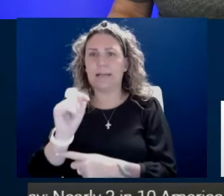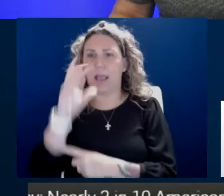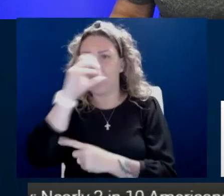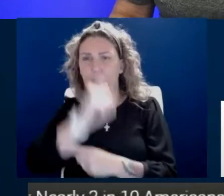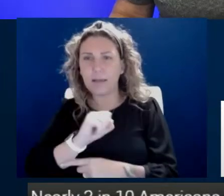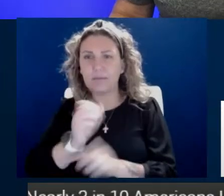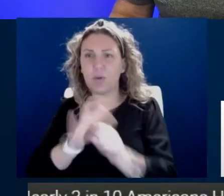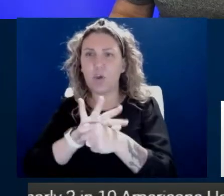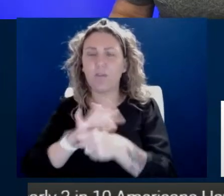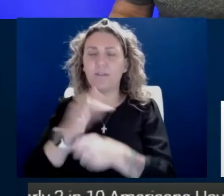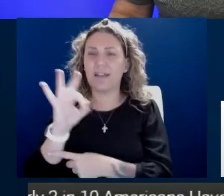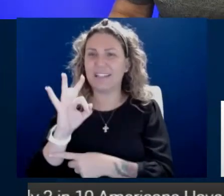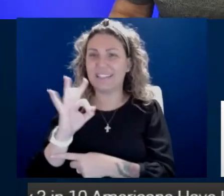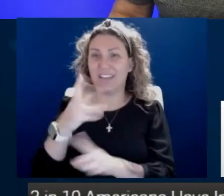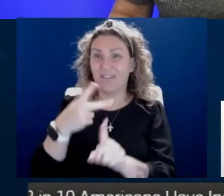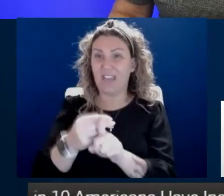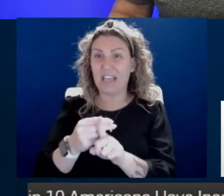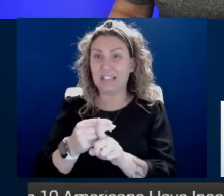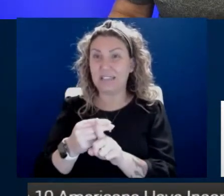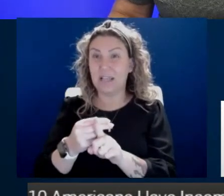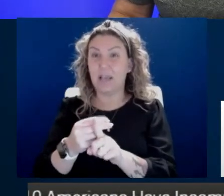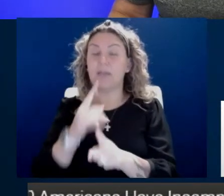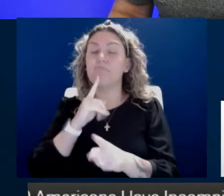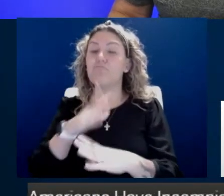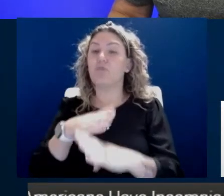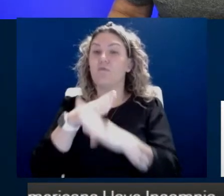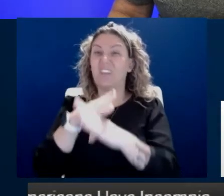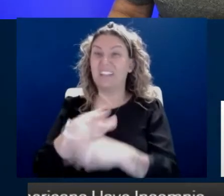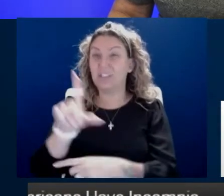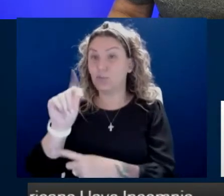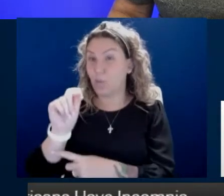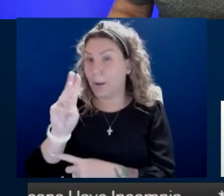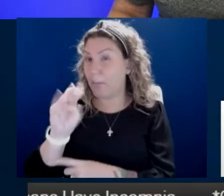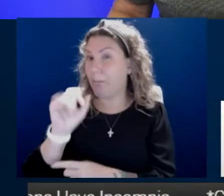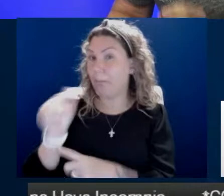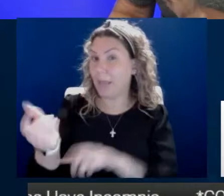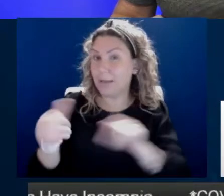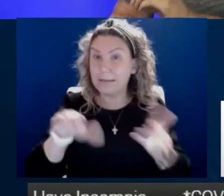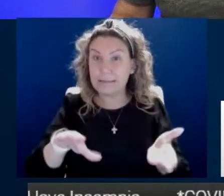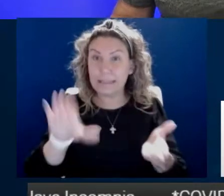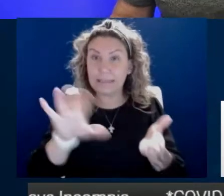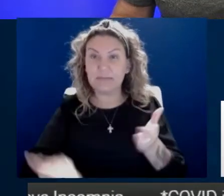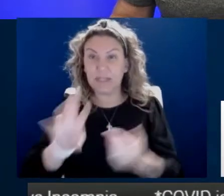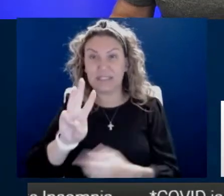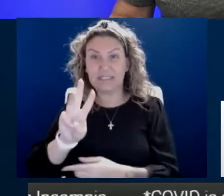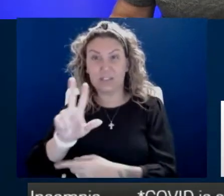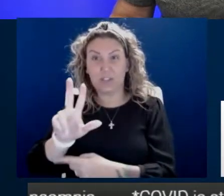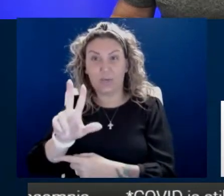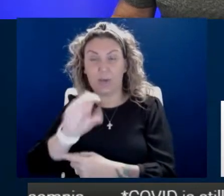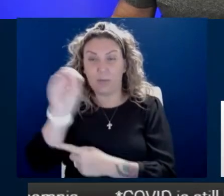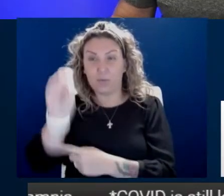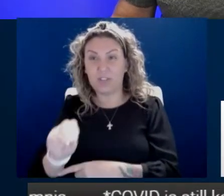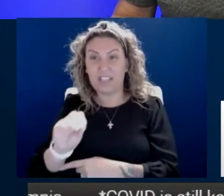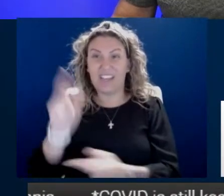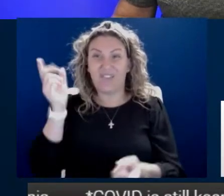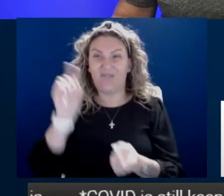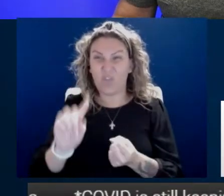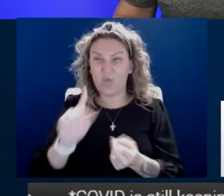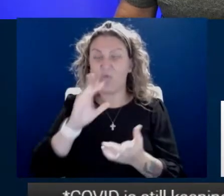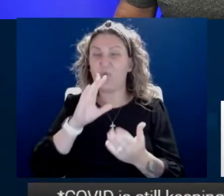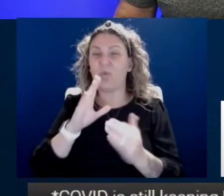prevented nearly 20 million deaths worldwide, representing about 63% fewer total deaths during the first year of COVID